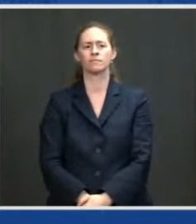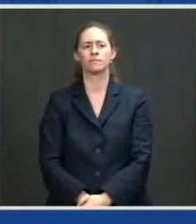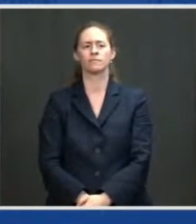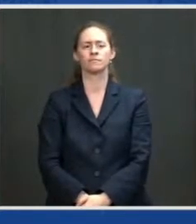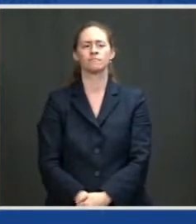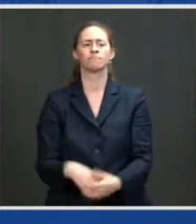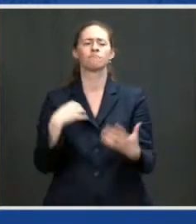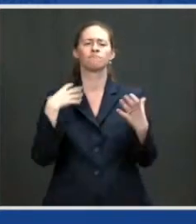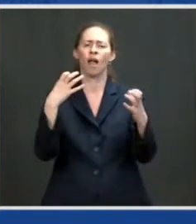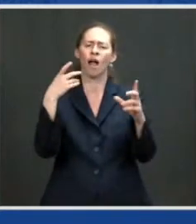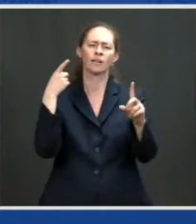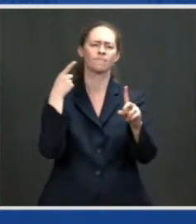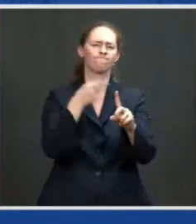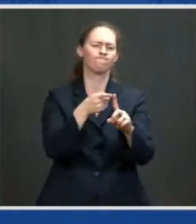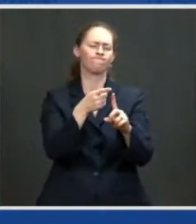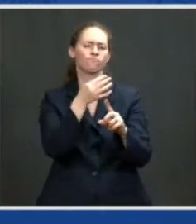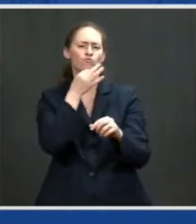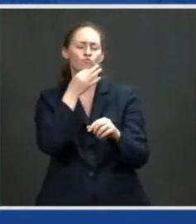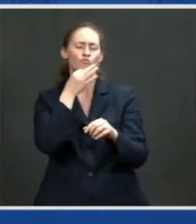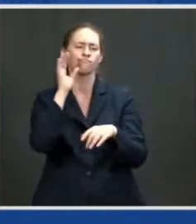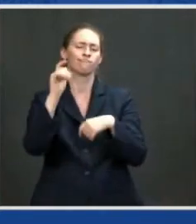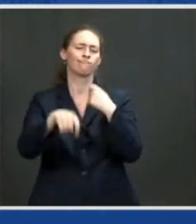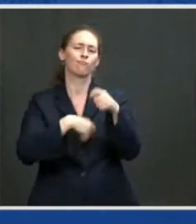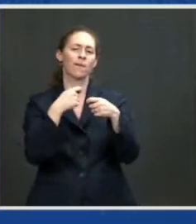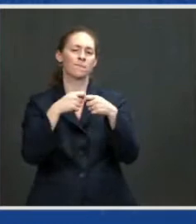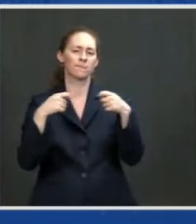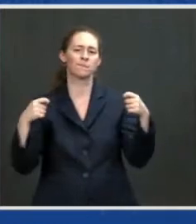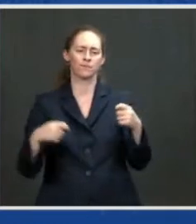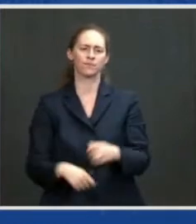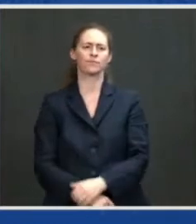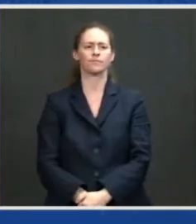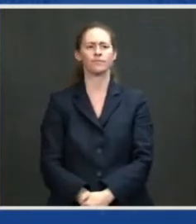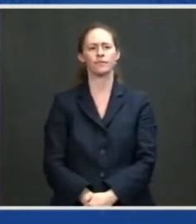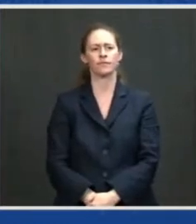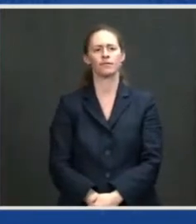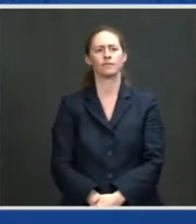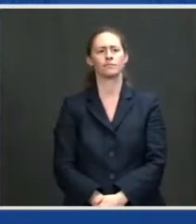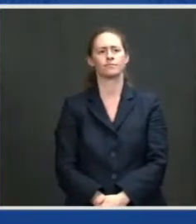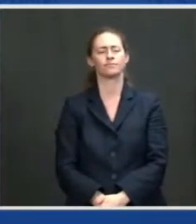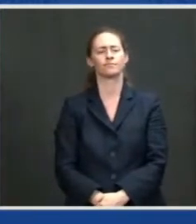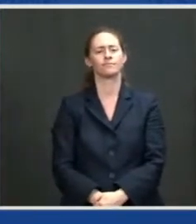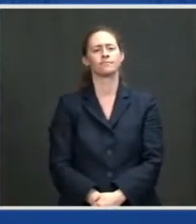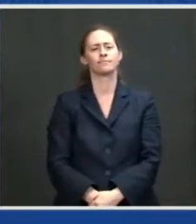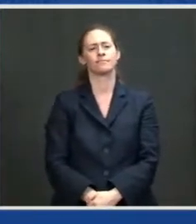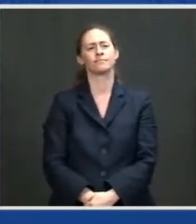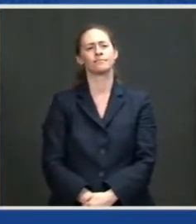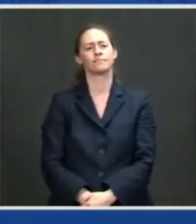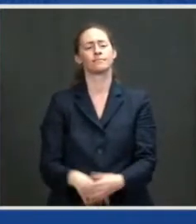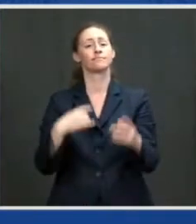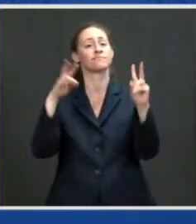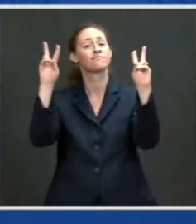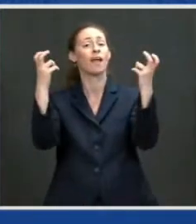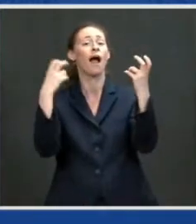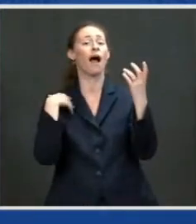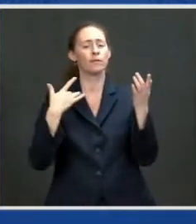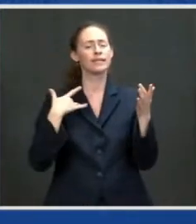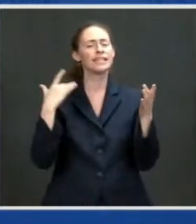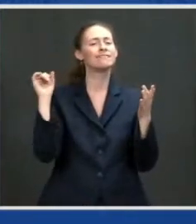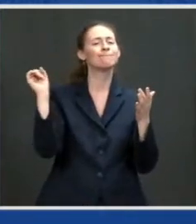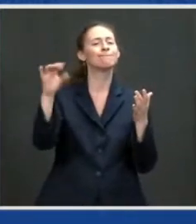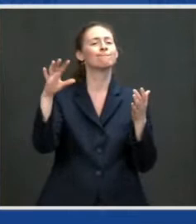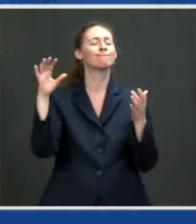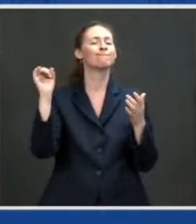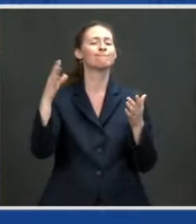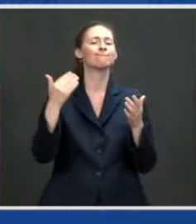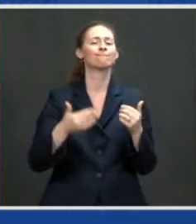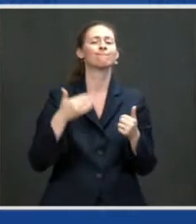You know, it's an overused phrase these days, but it's still accurate. We're at an inflection point in American